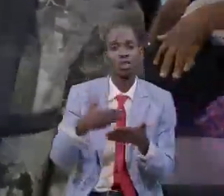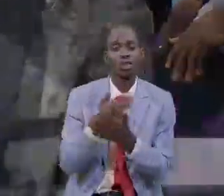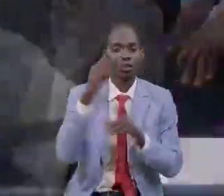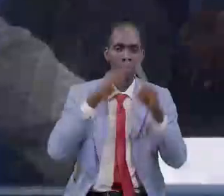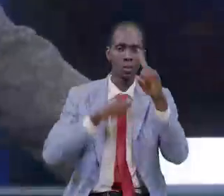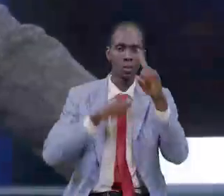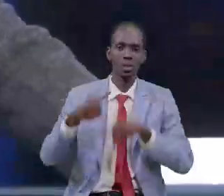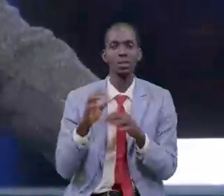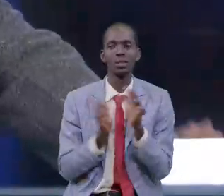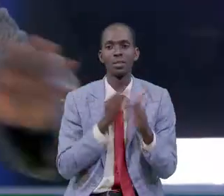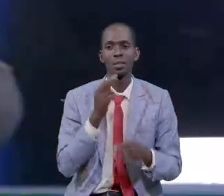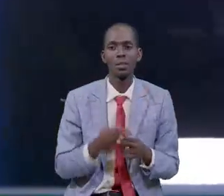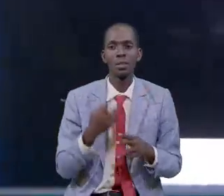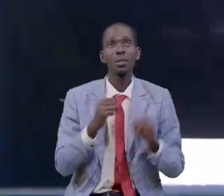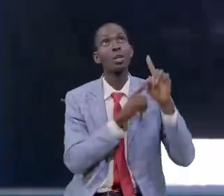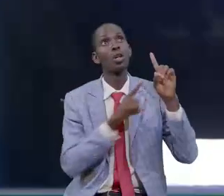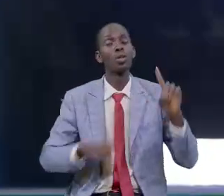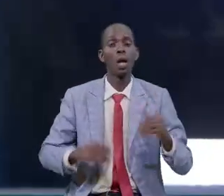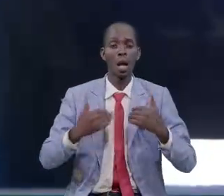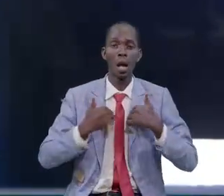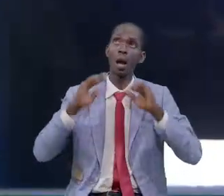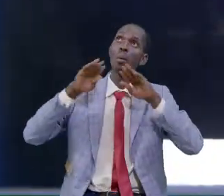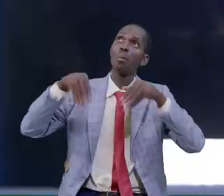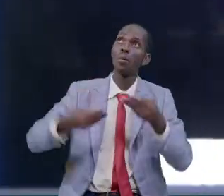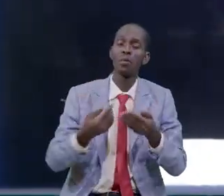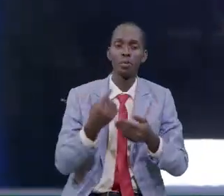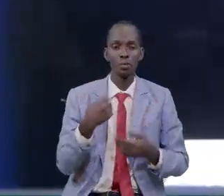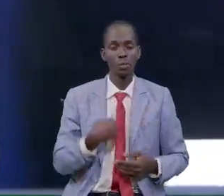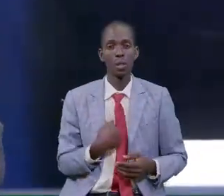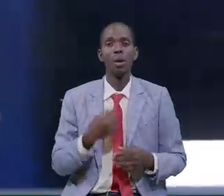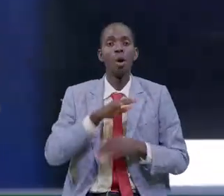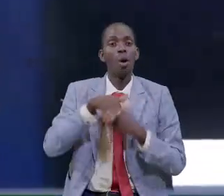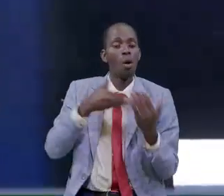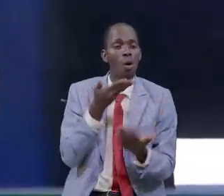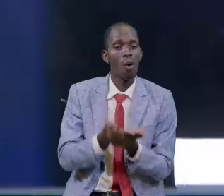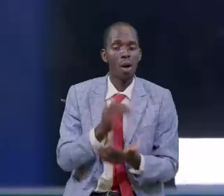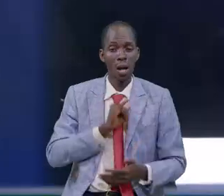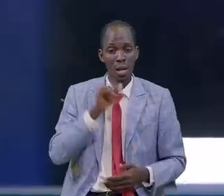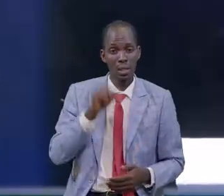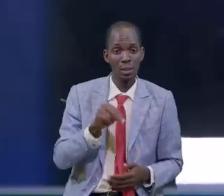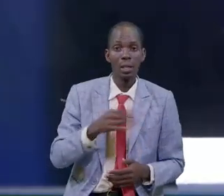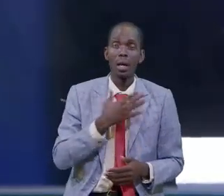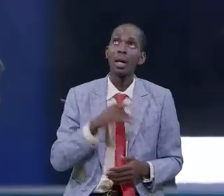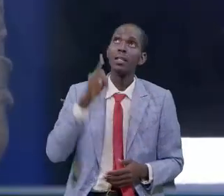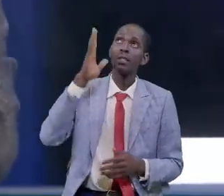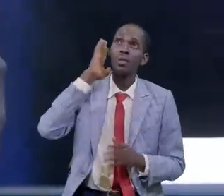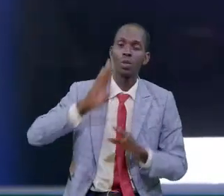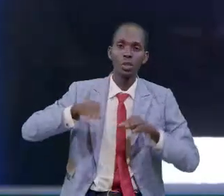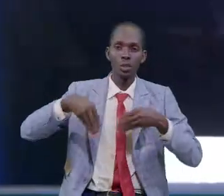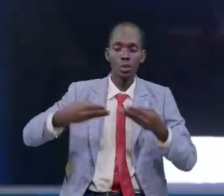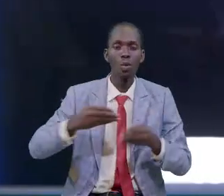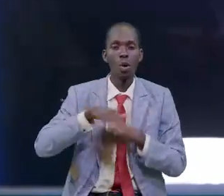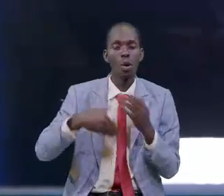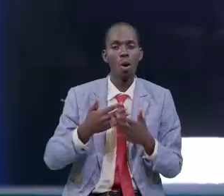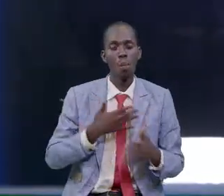The Lord has provided for me all that I need, and he will supply all my needs according